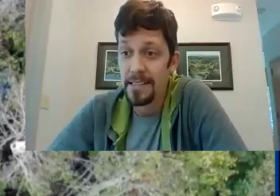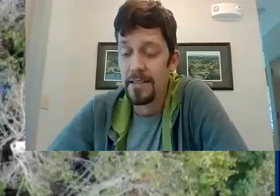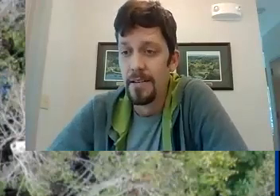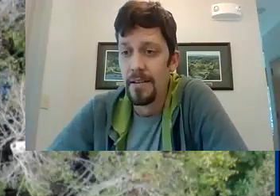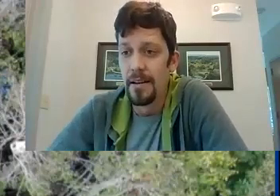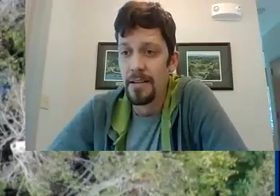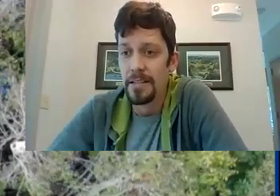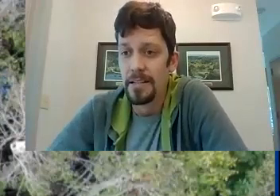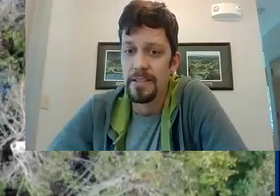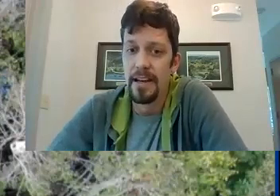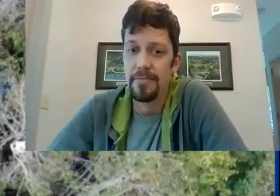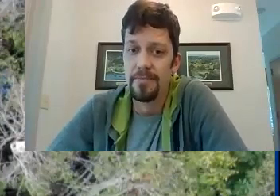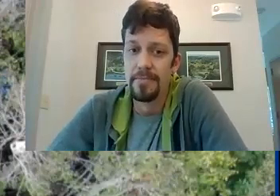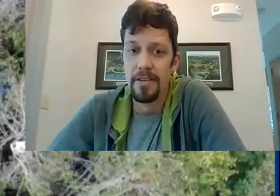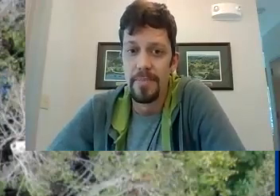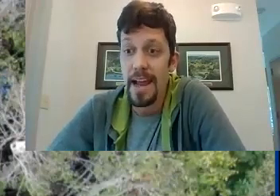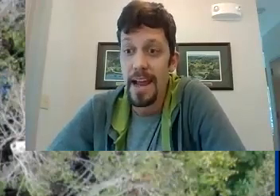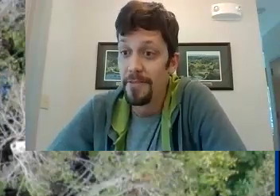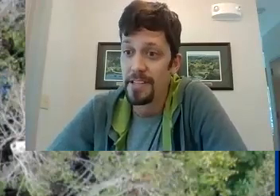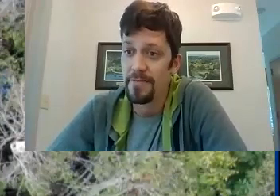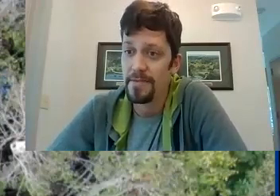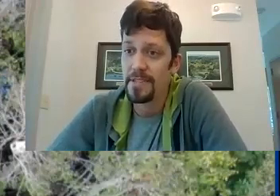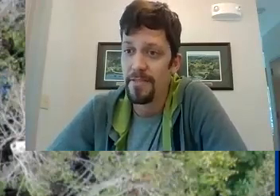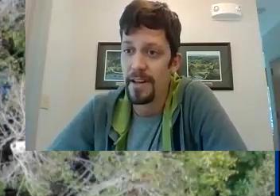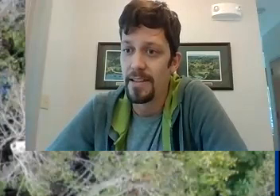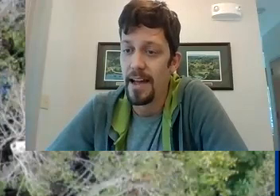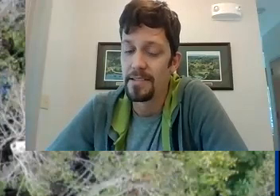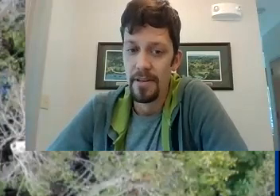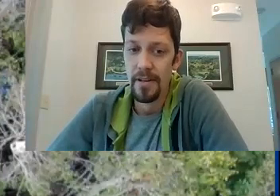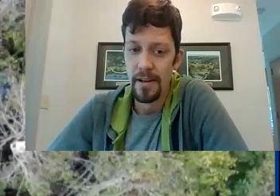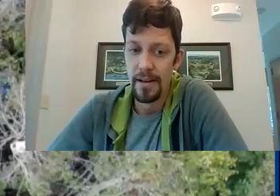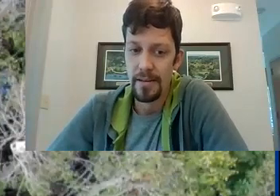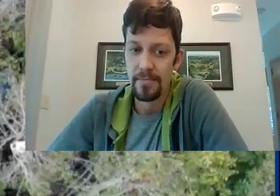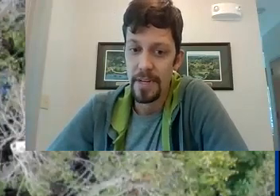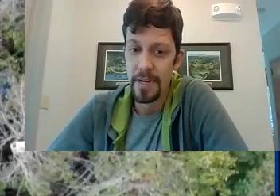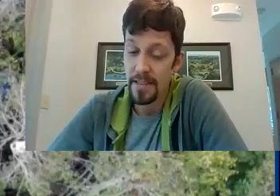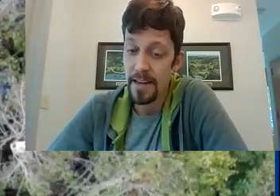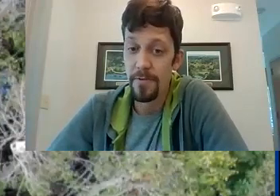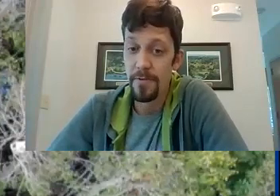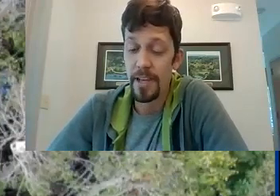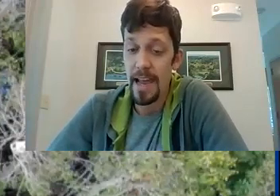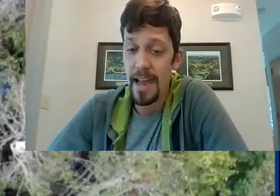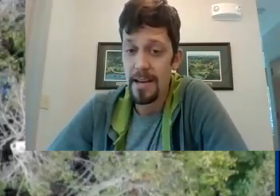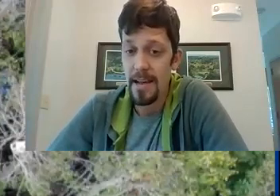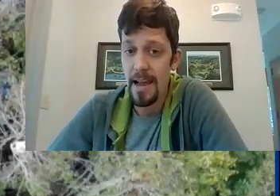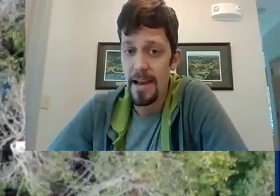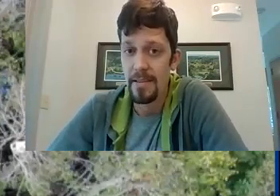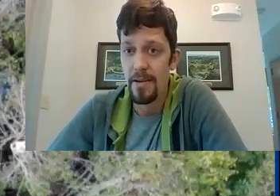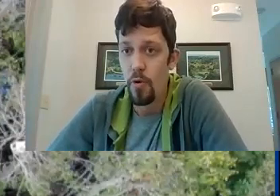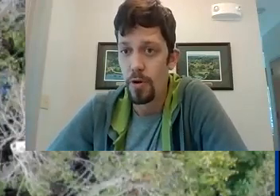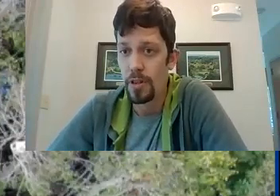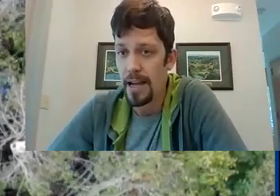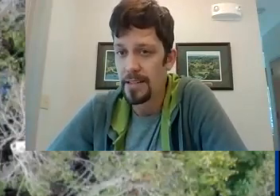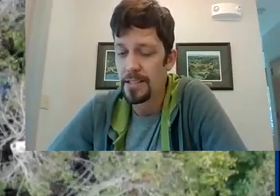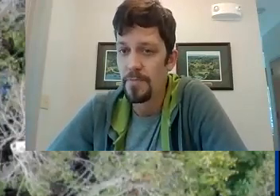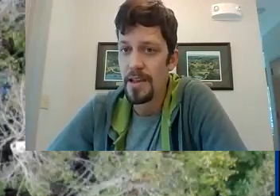size and some of his behaviors and stuff like that. So. But yeah, that is one for sure that can, and they're more